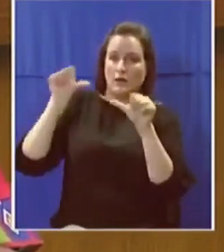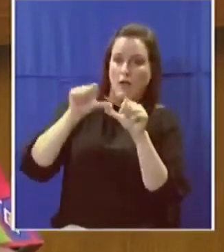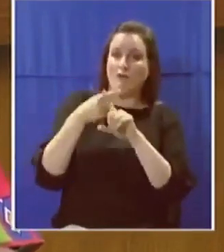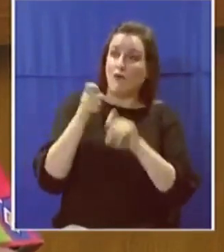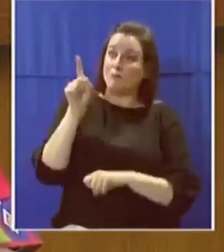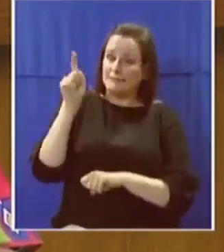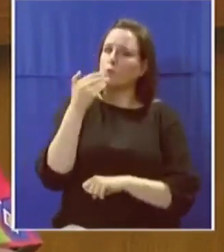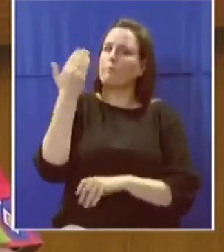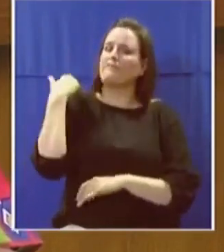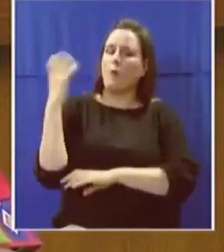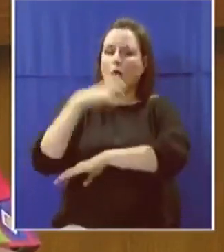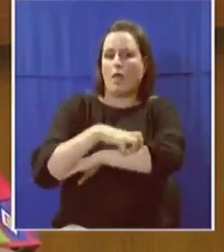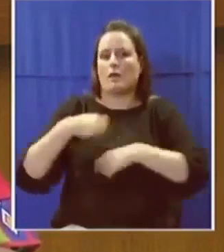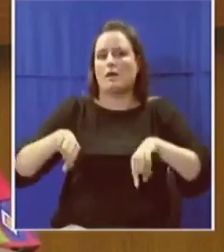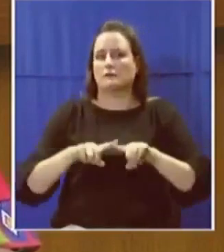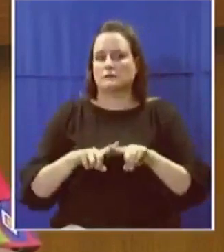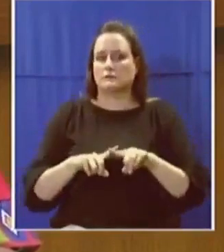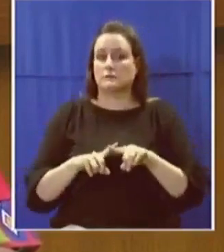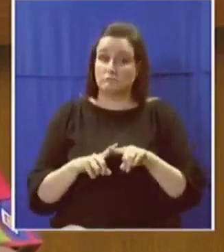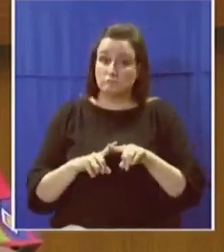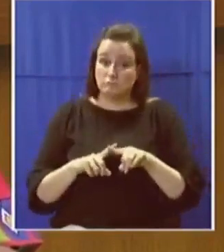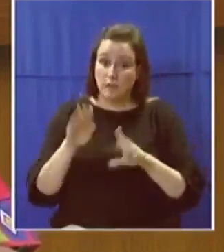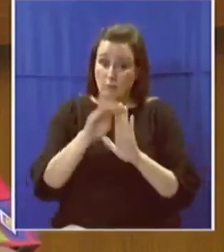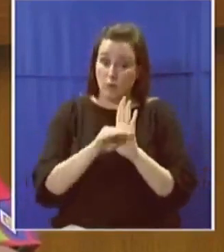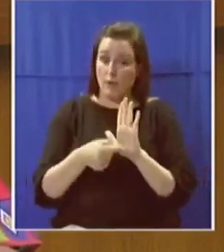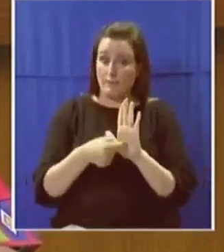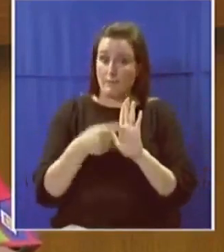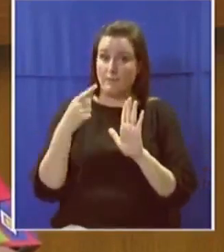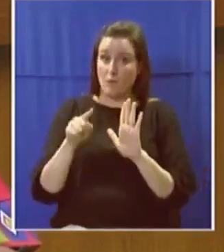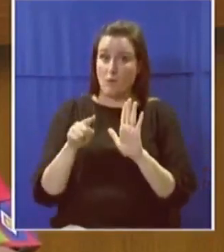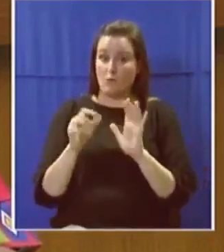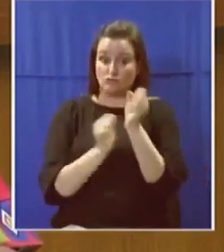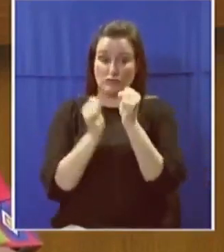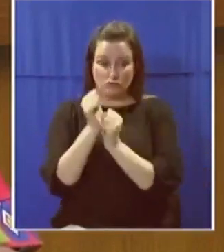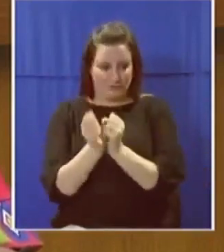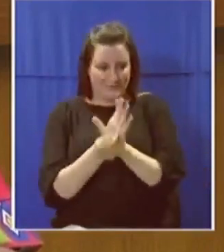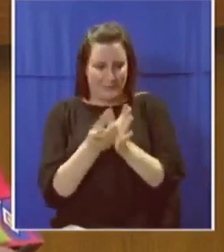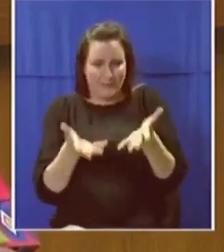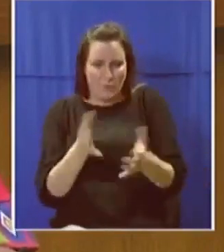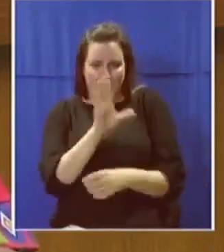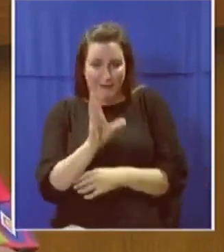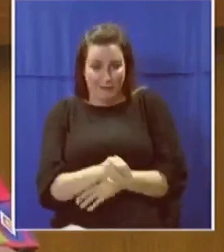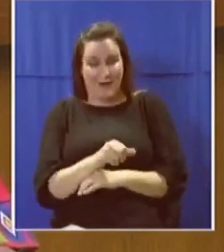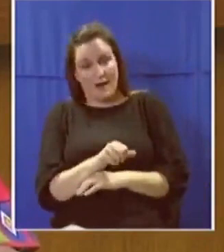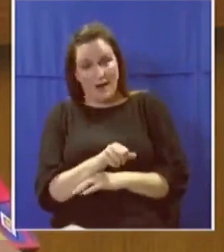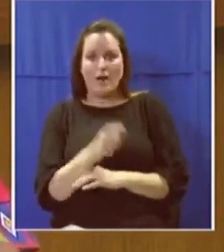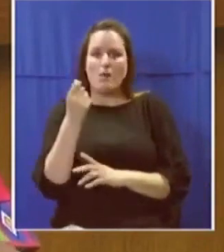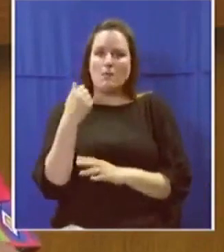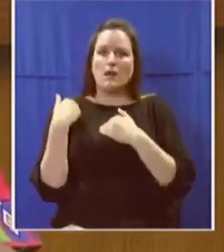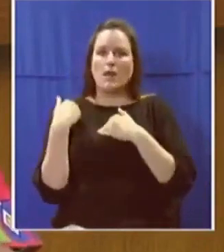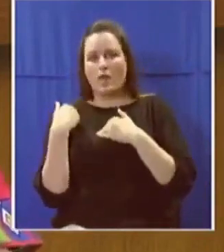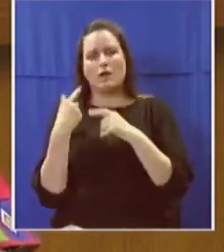colonizers. Initiatives such as the Program for Infrastructure Development in Africa are still